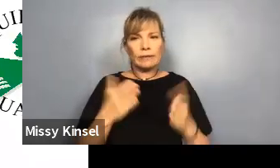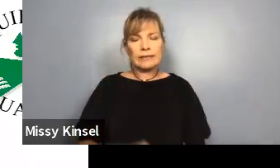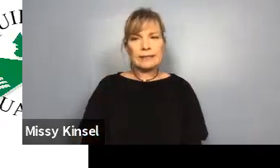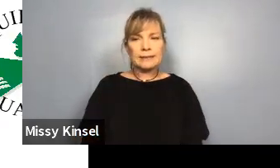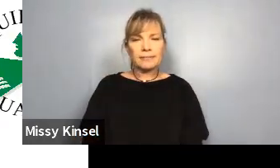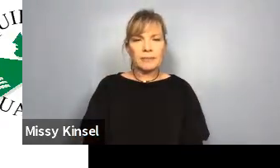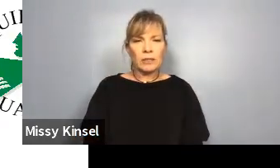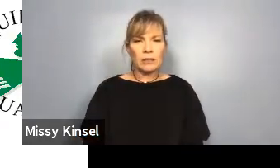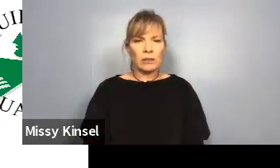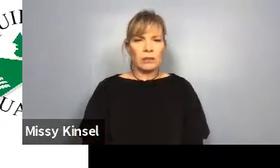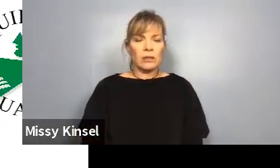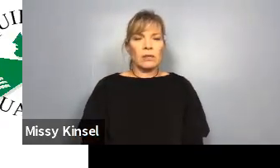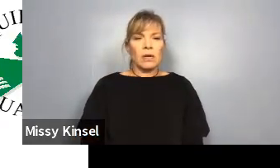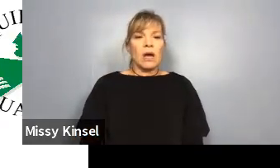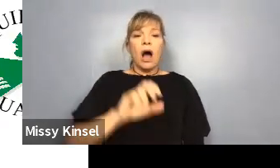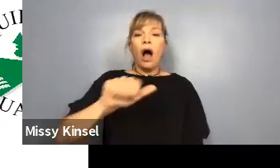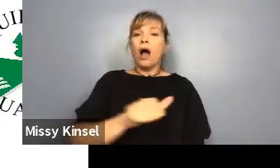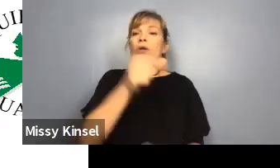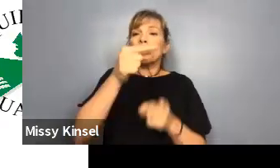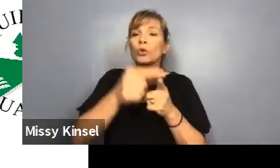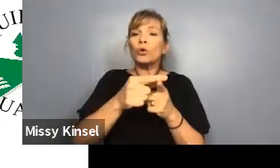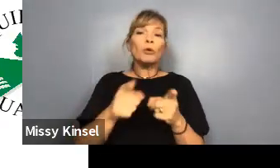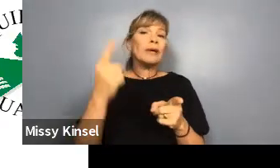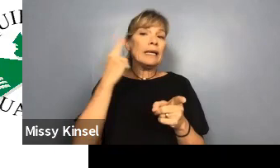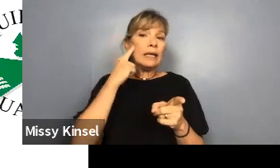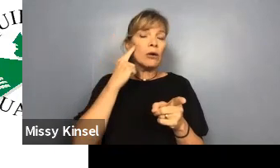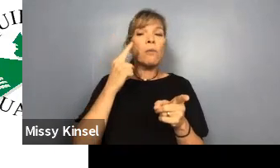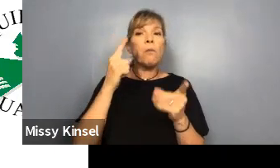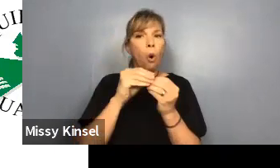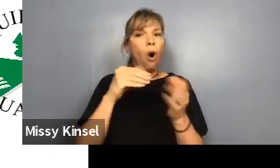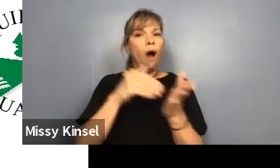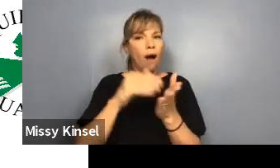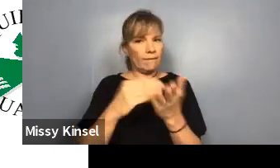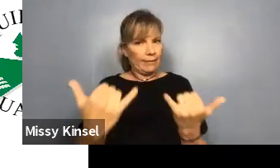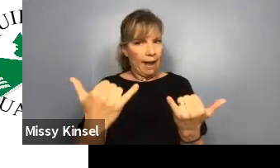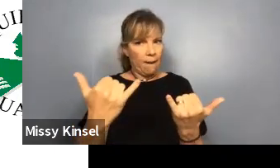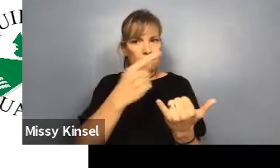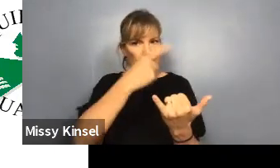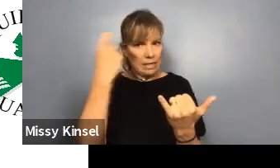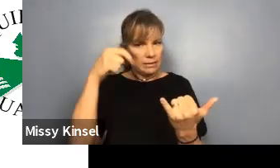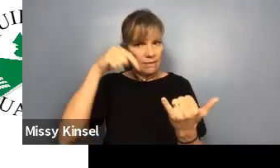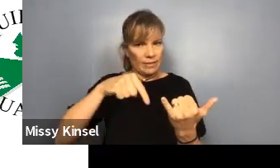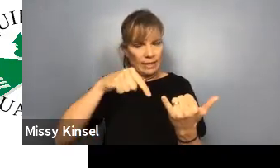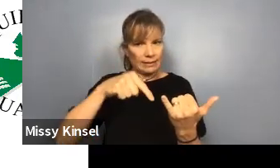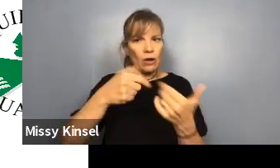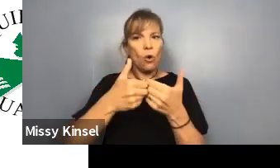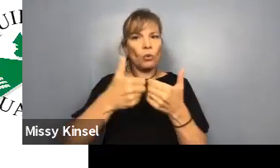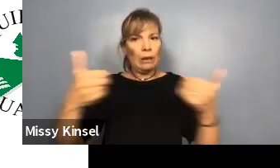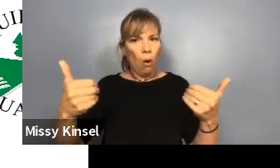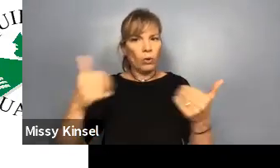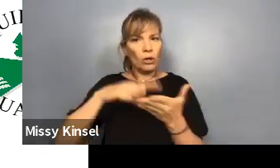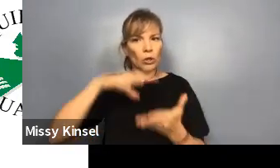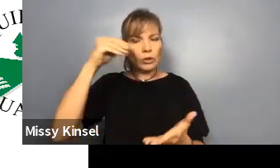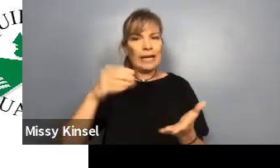me. And another term that you're going to hear more and more often because of the remote learning and